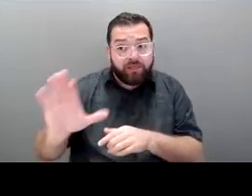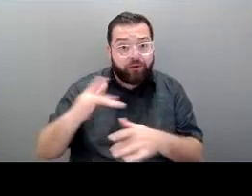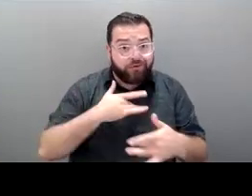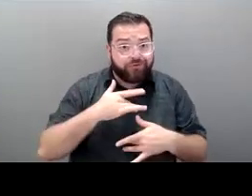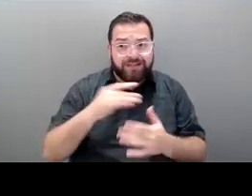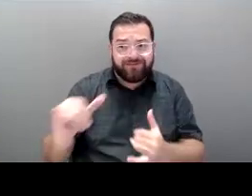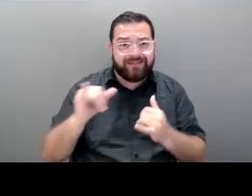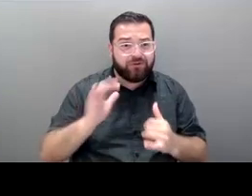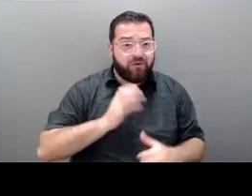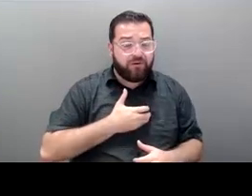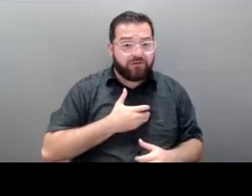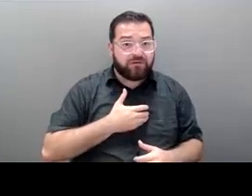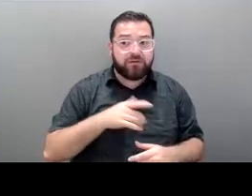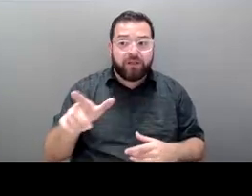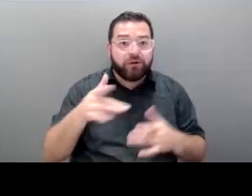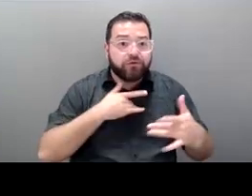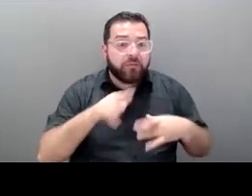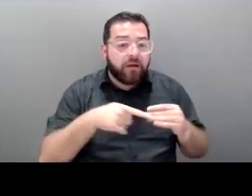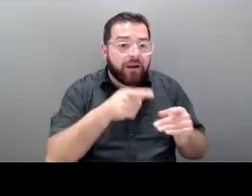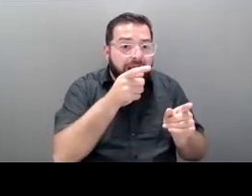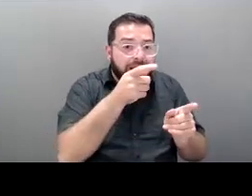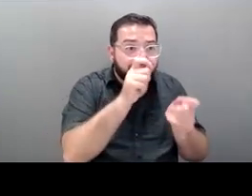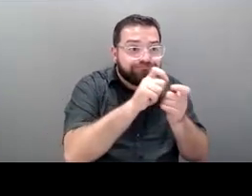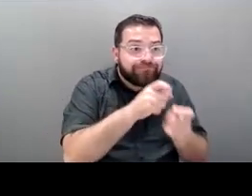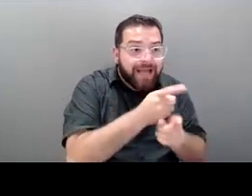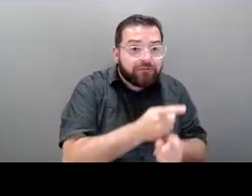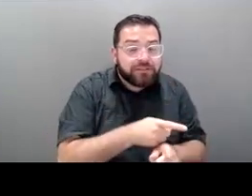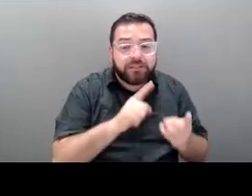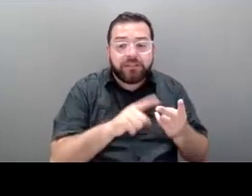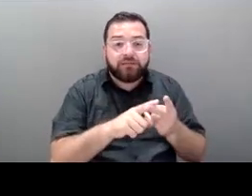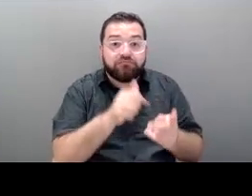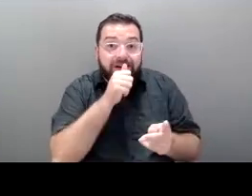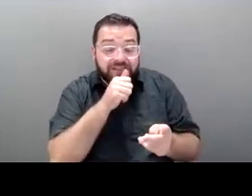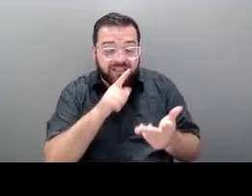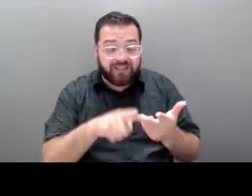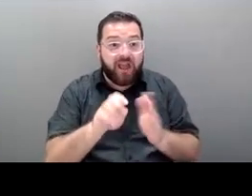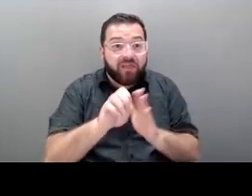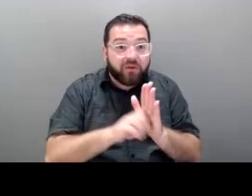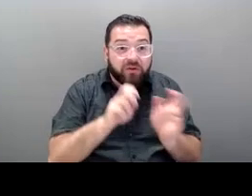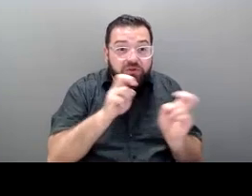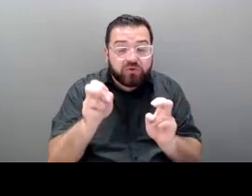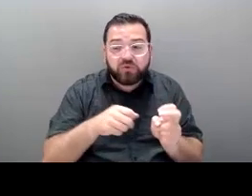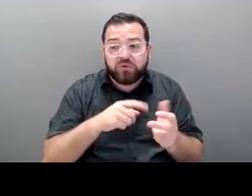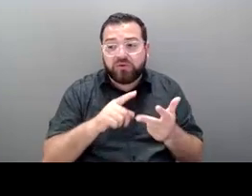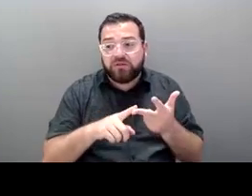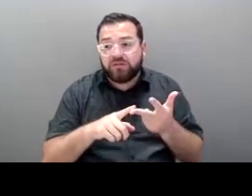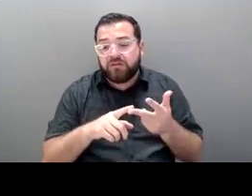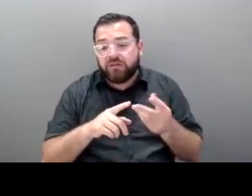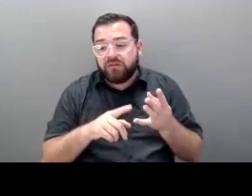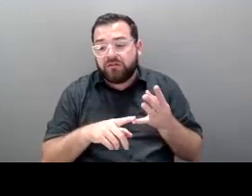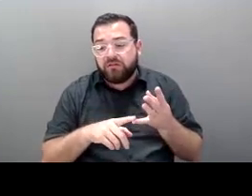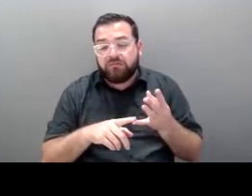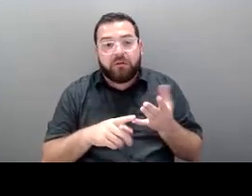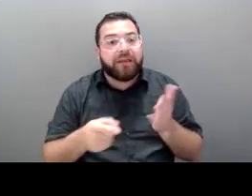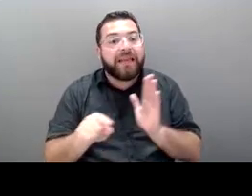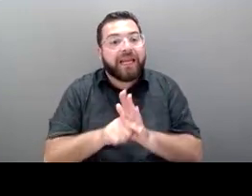accuracy, privacy, ethical issues, their negative impact on their